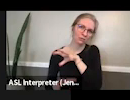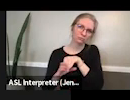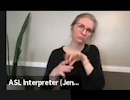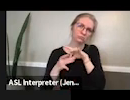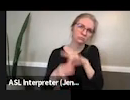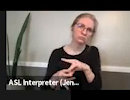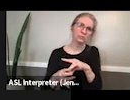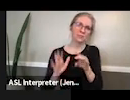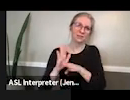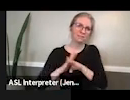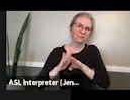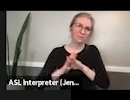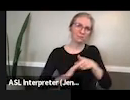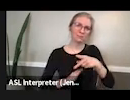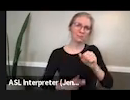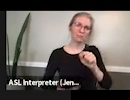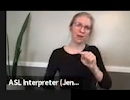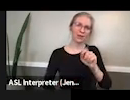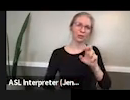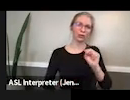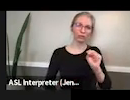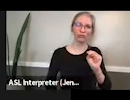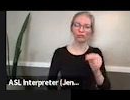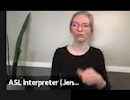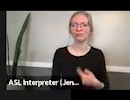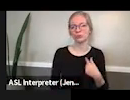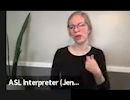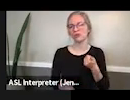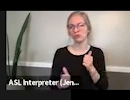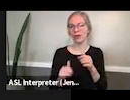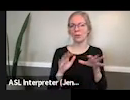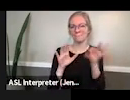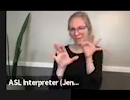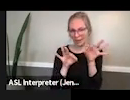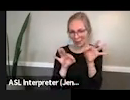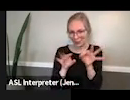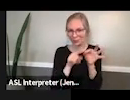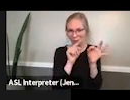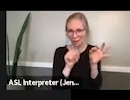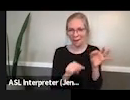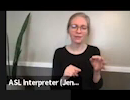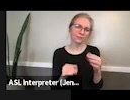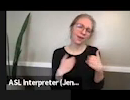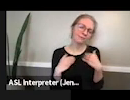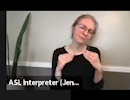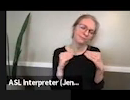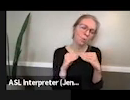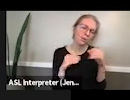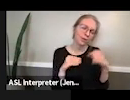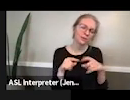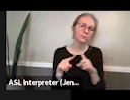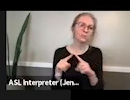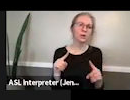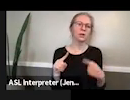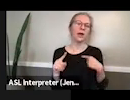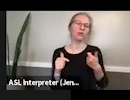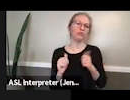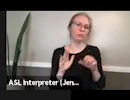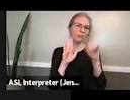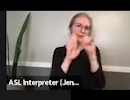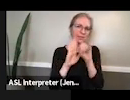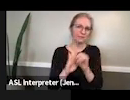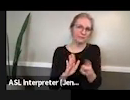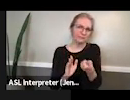pattern. And I think that I've tried to pick out, there's a whole lot more, of course, but I've tried to pick out some of the key